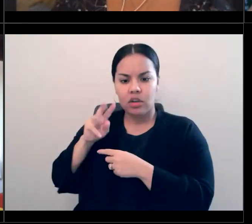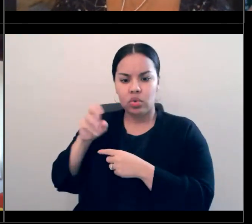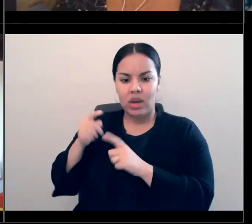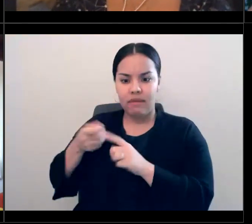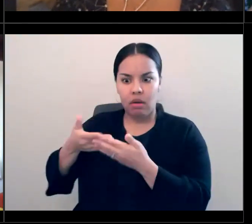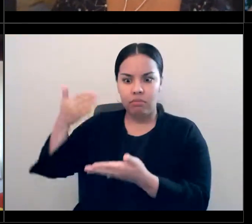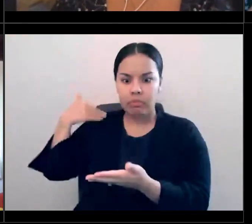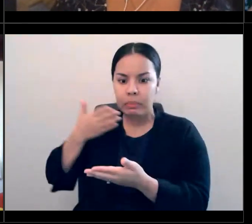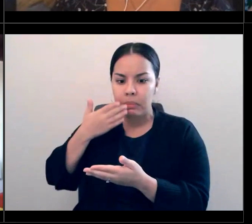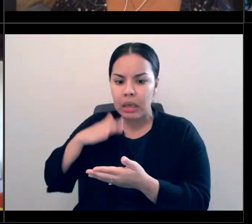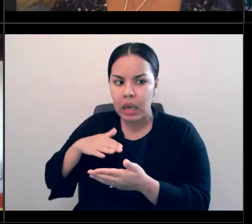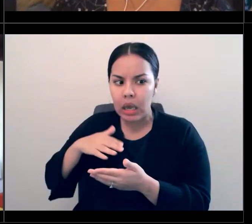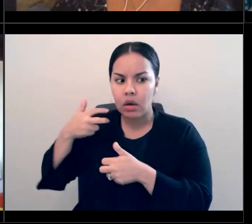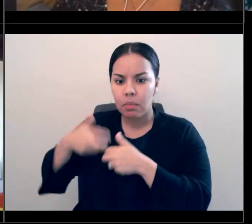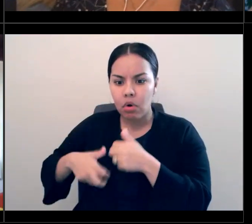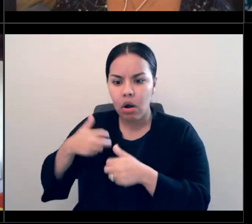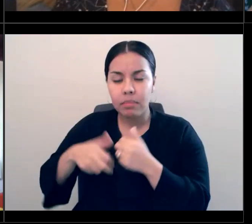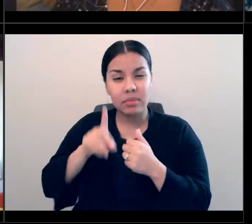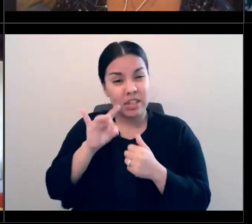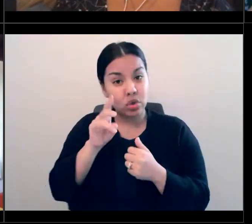not corrected in real time?